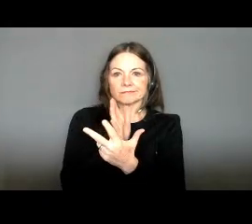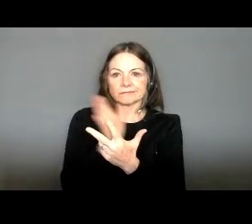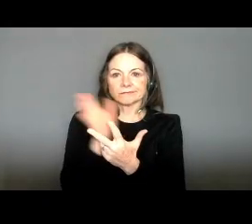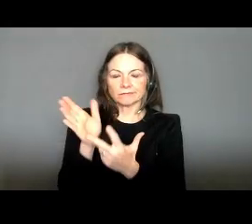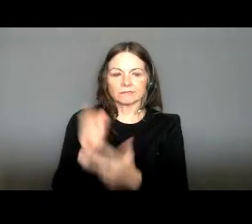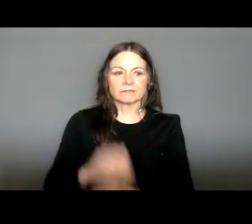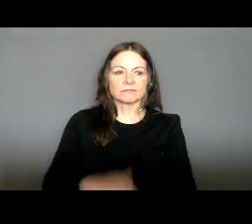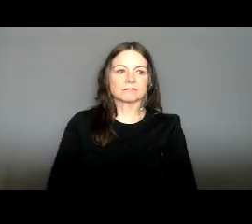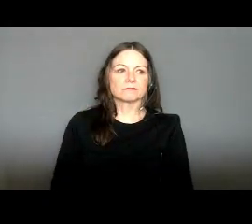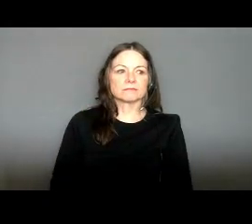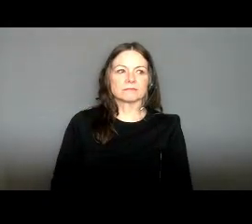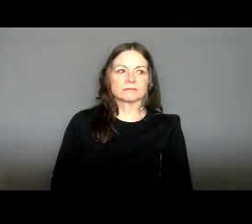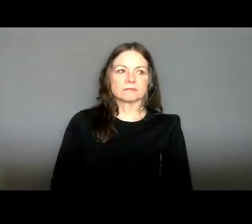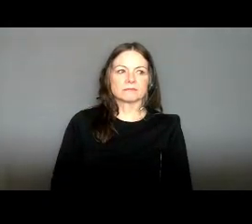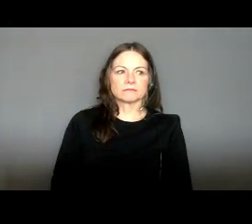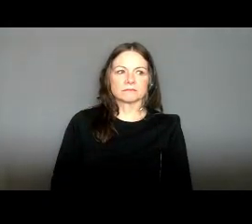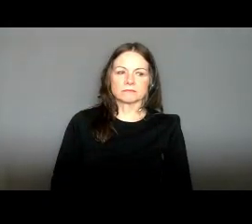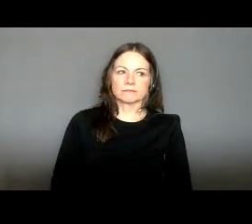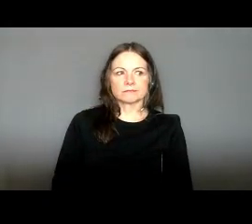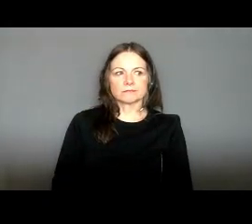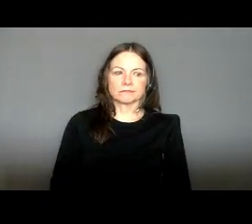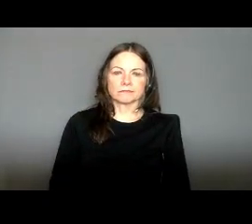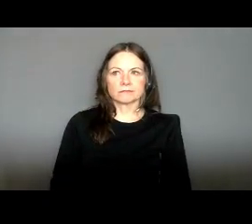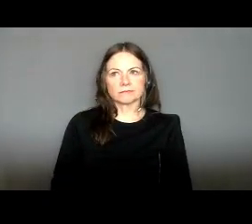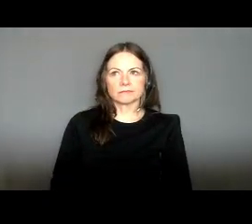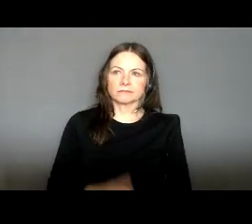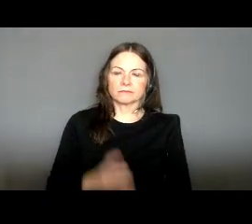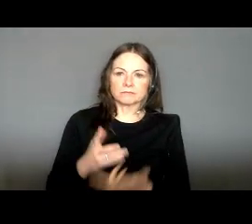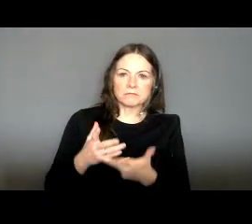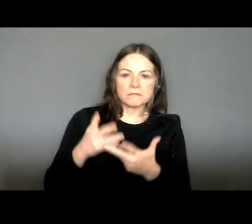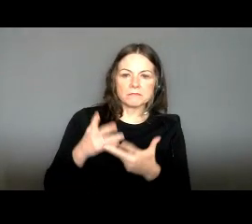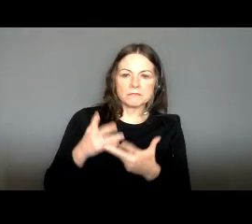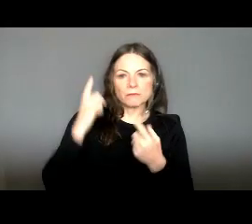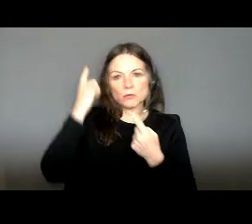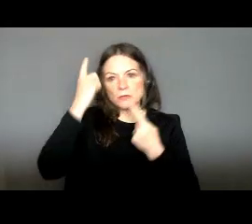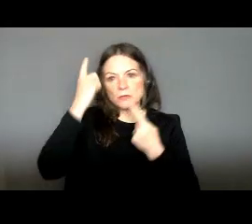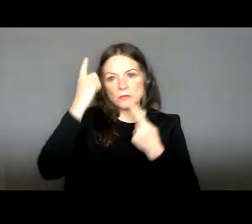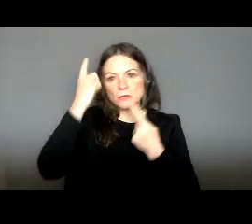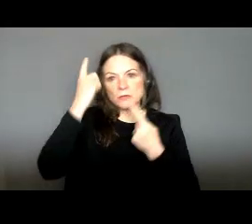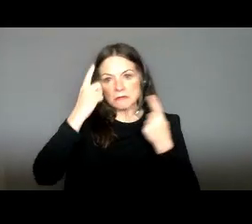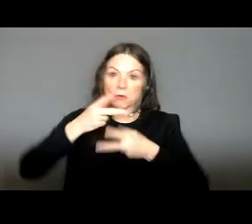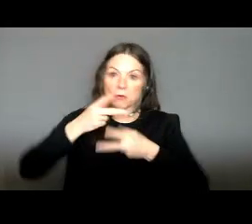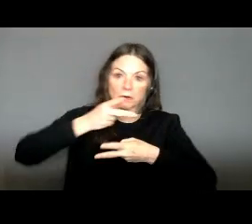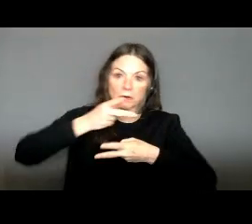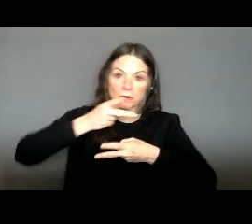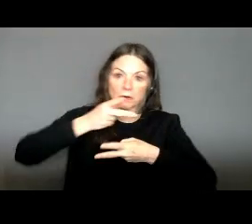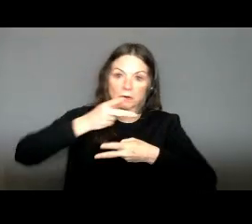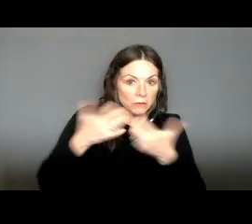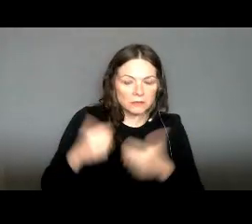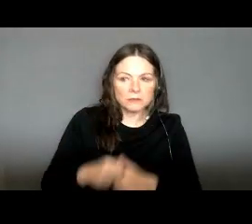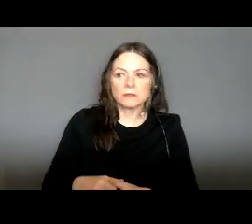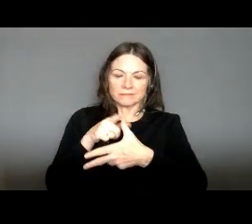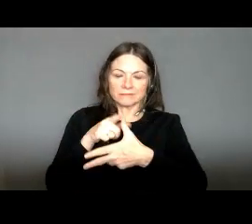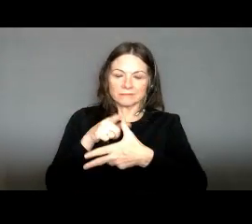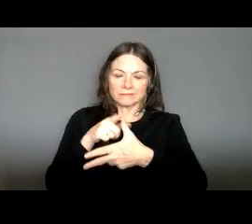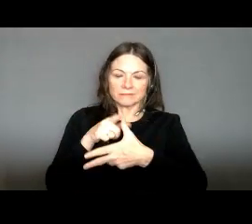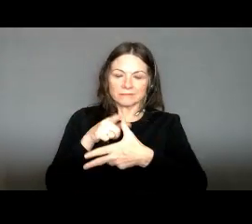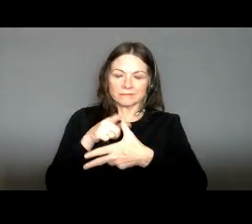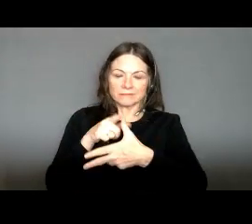and see what we need to be careful about, what we need to consider when we're thinking about pathway